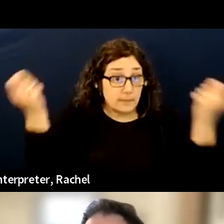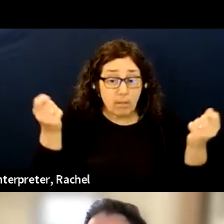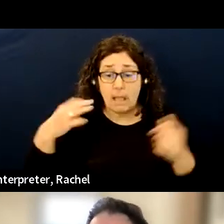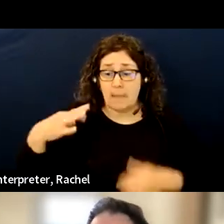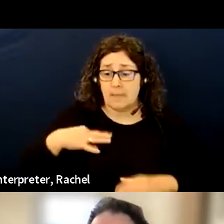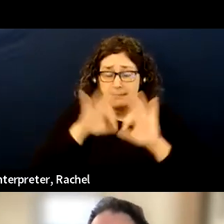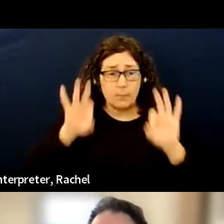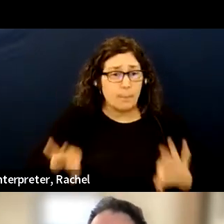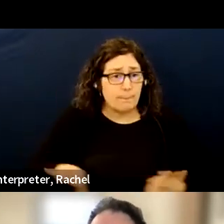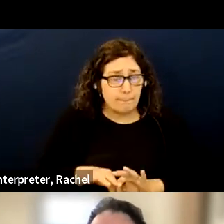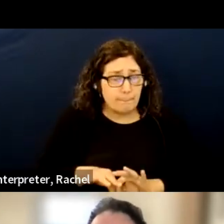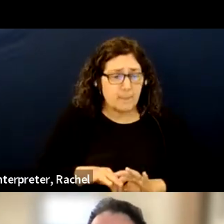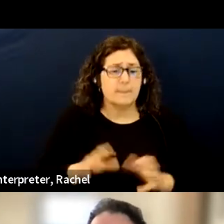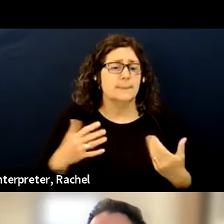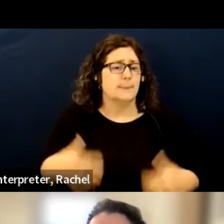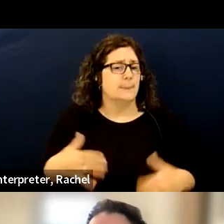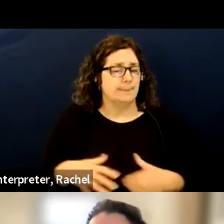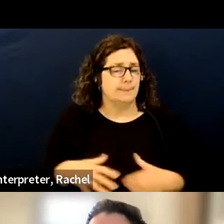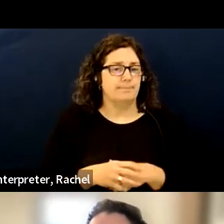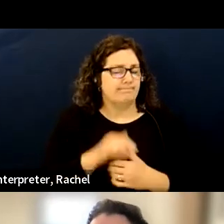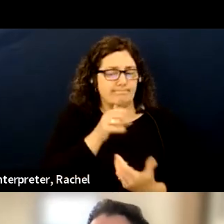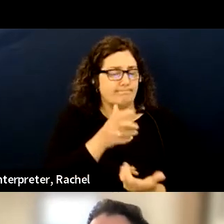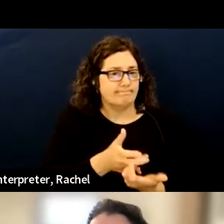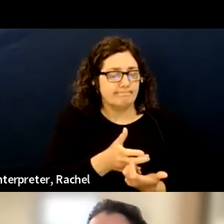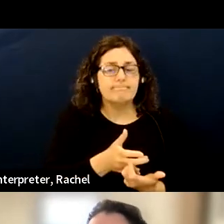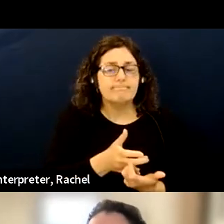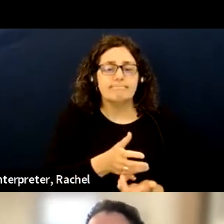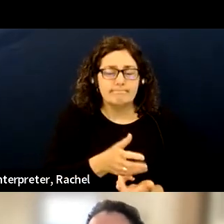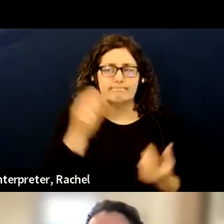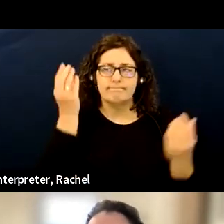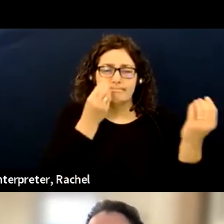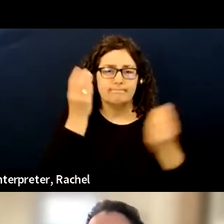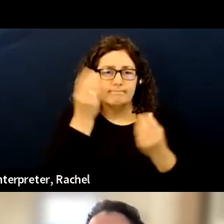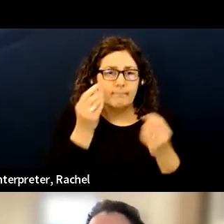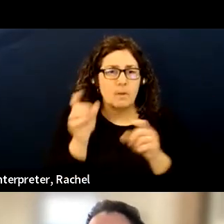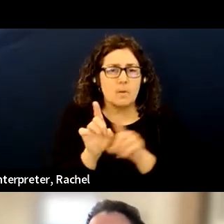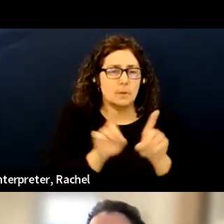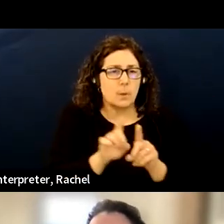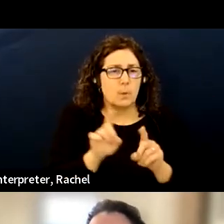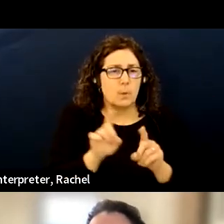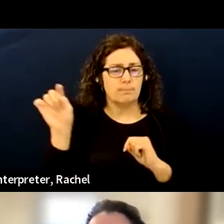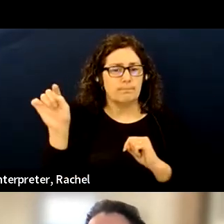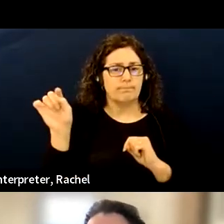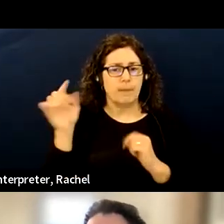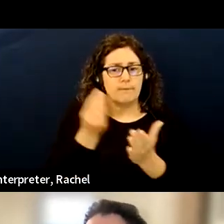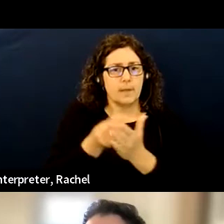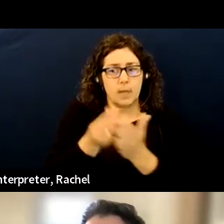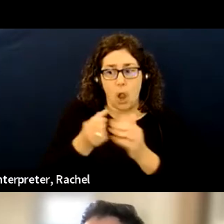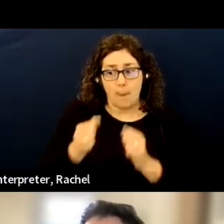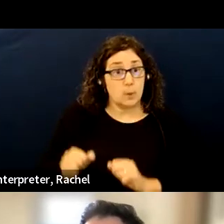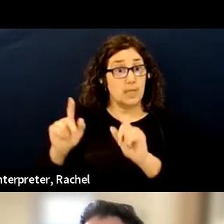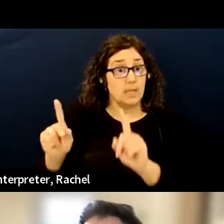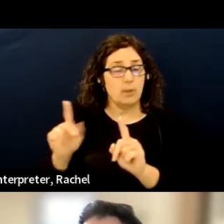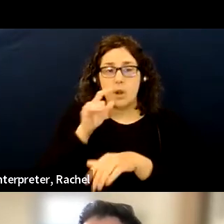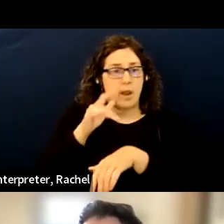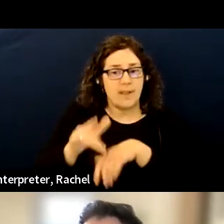residency applications. So I've been thinking a lot about that and also about how a lot of funding opportunities are not